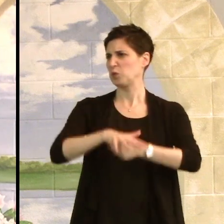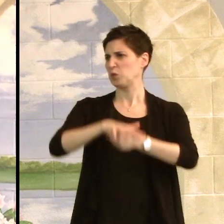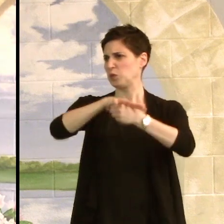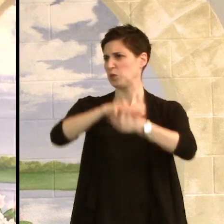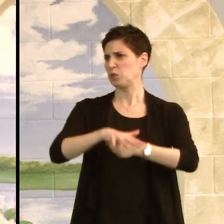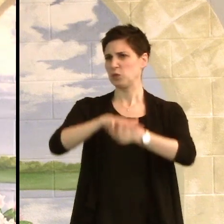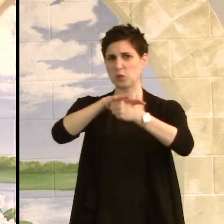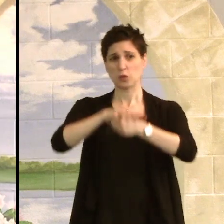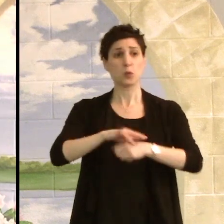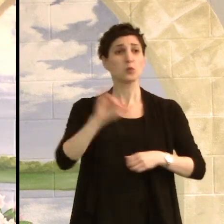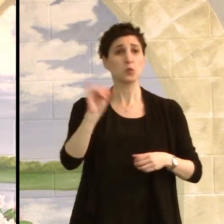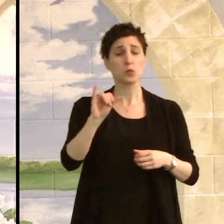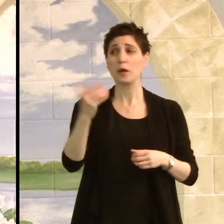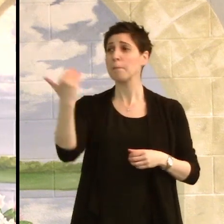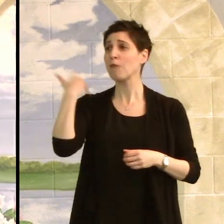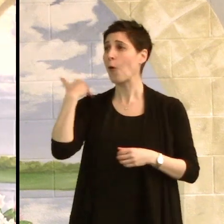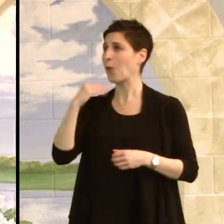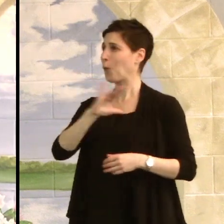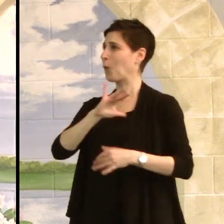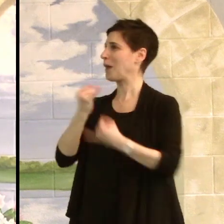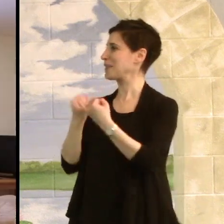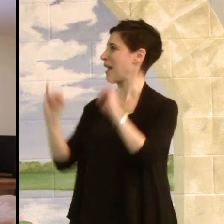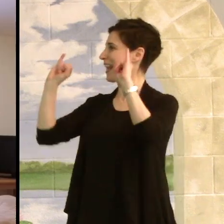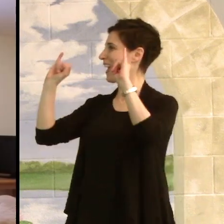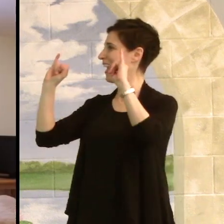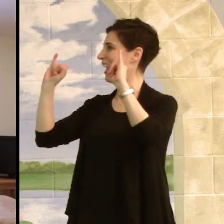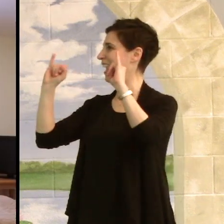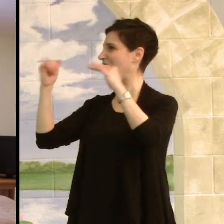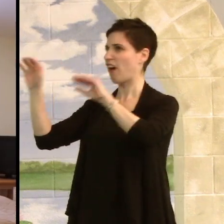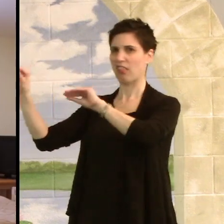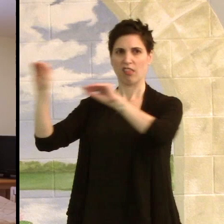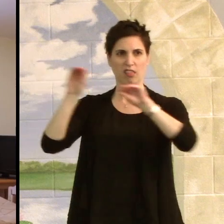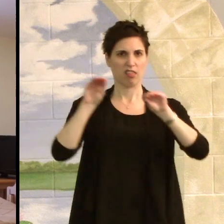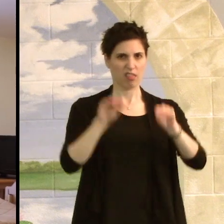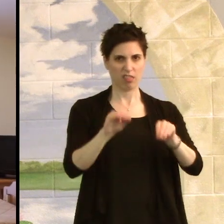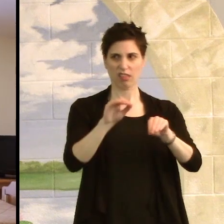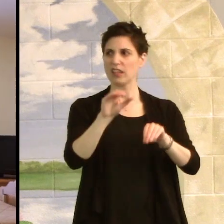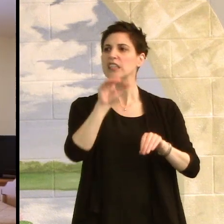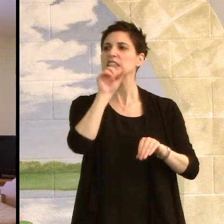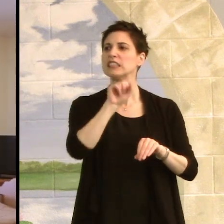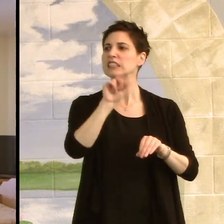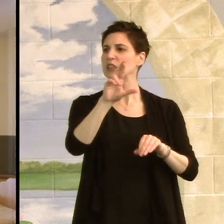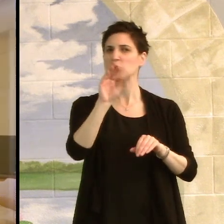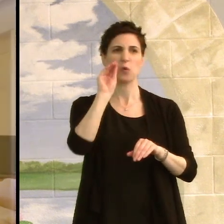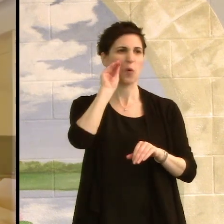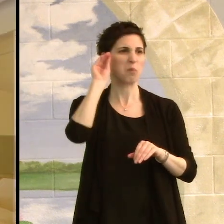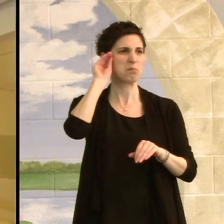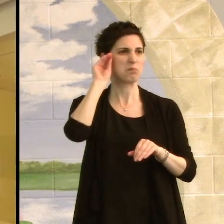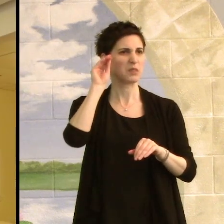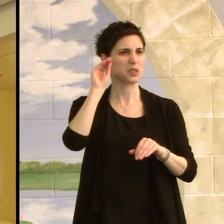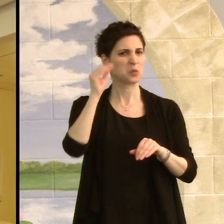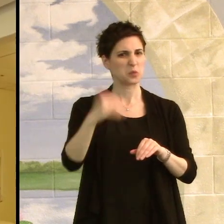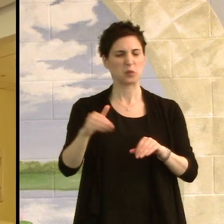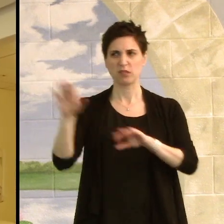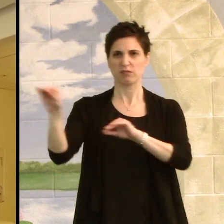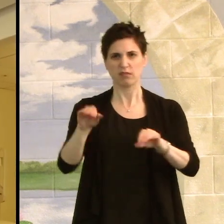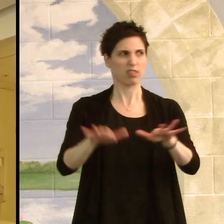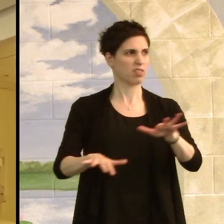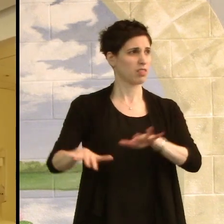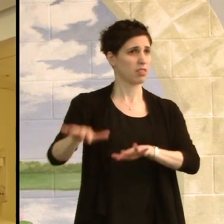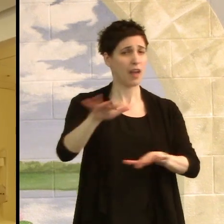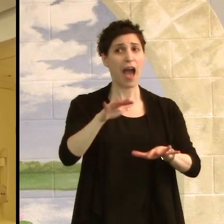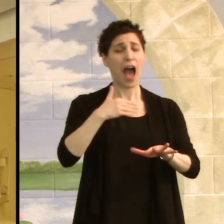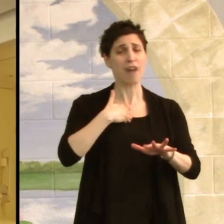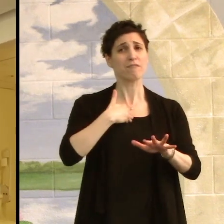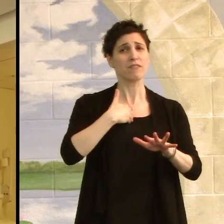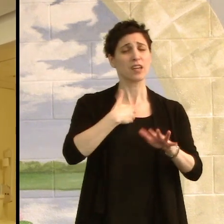The loss of independence, having to move to a senior's residence, can have its special challenges as well